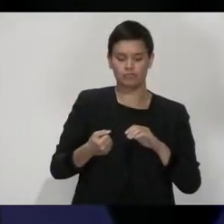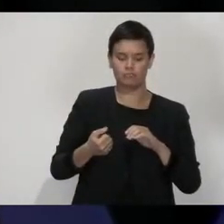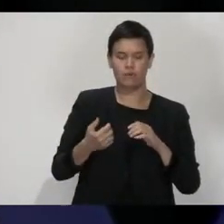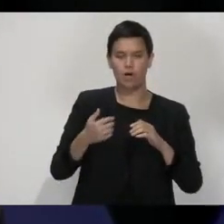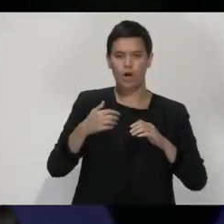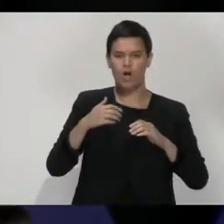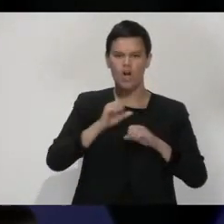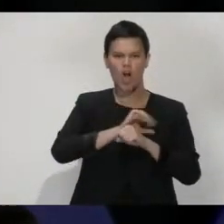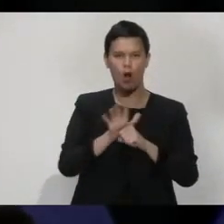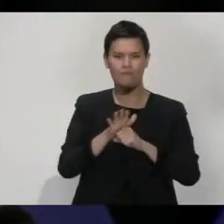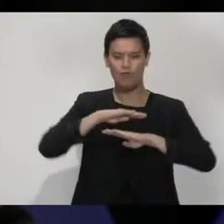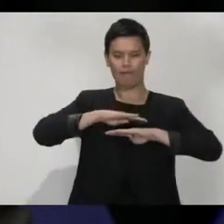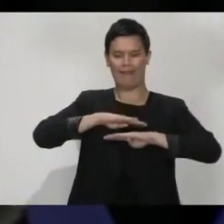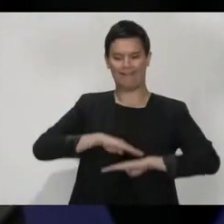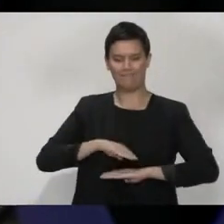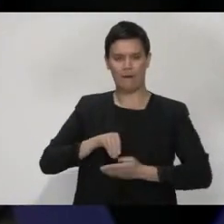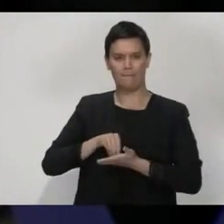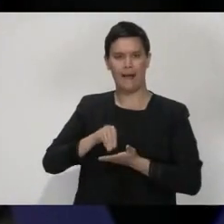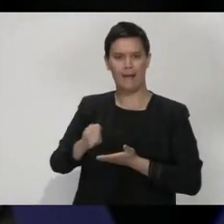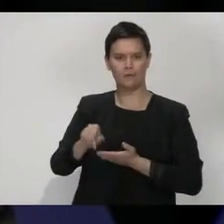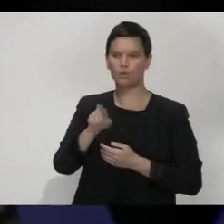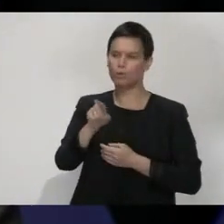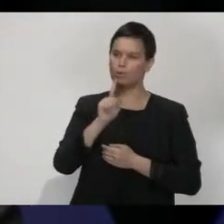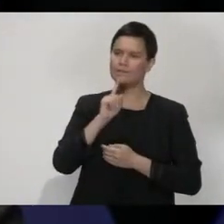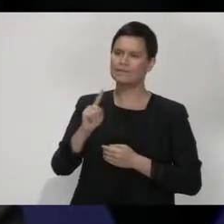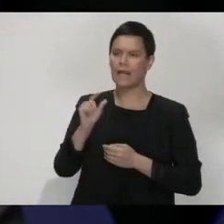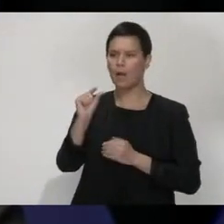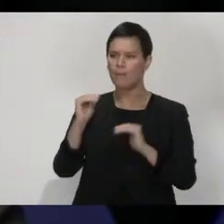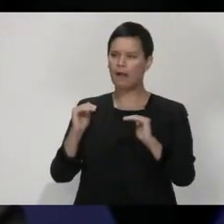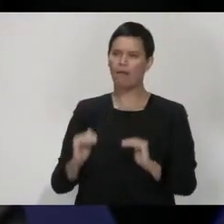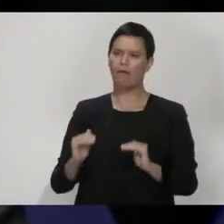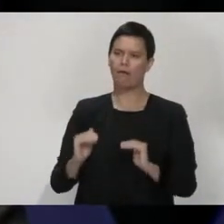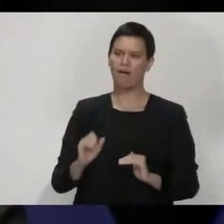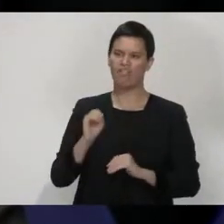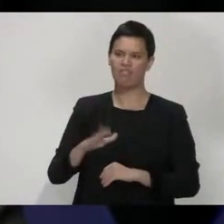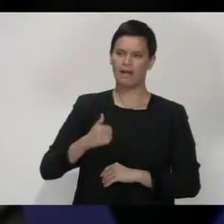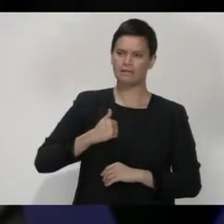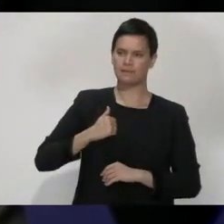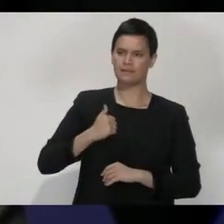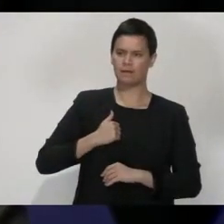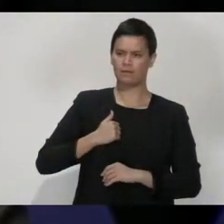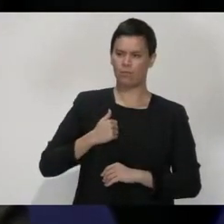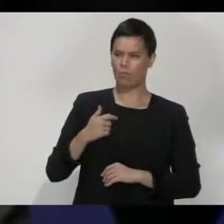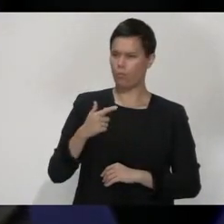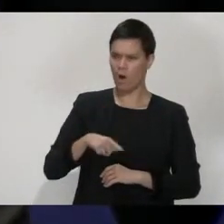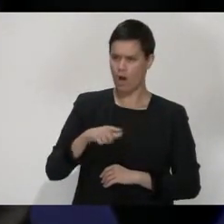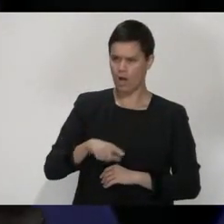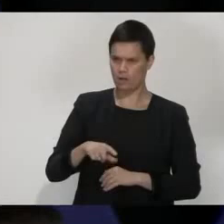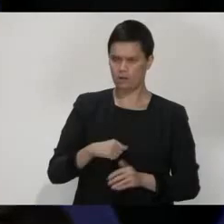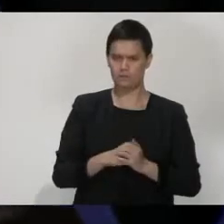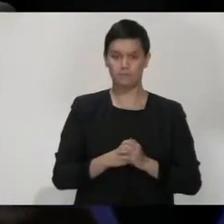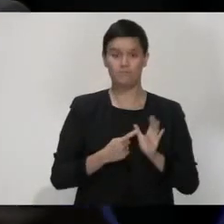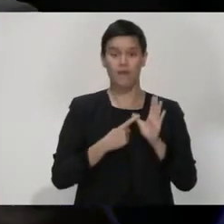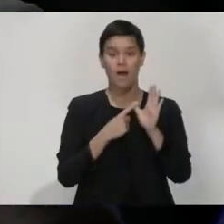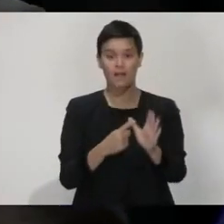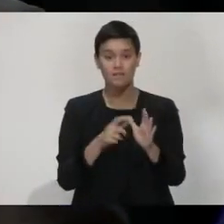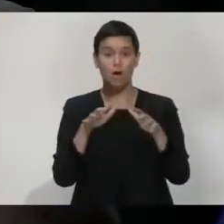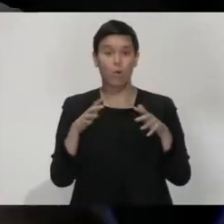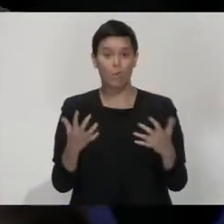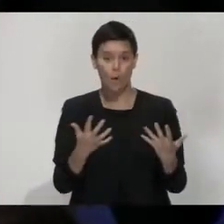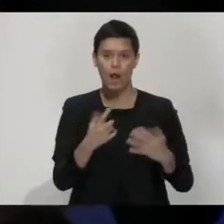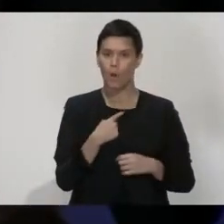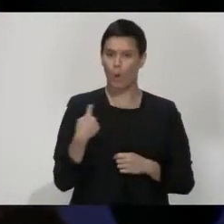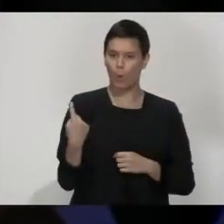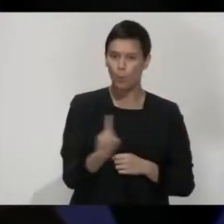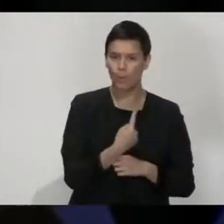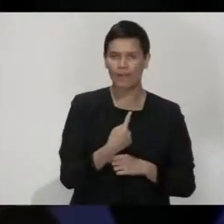that, given that we've heard about this sort of second wave that we're meant to have, why is that, or are you surprised by that? Well, I think it's the point we've been trying to make